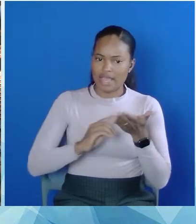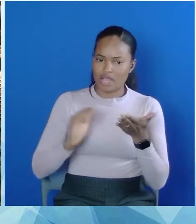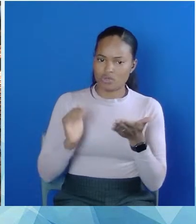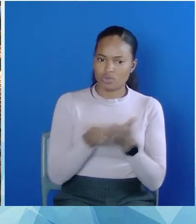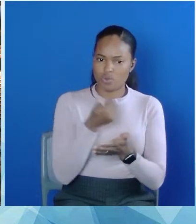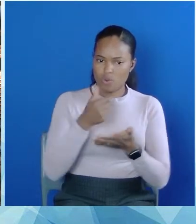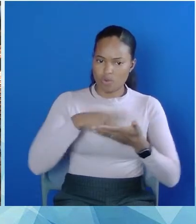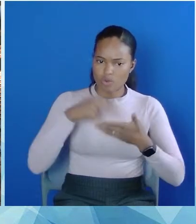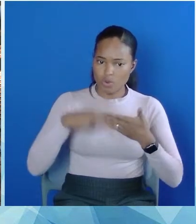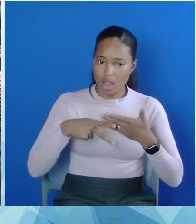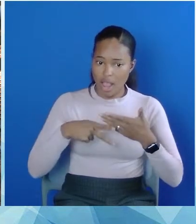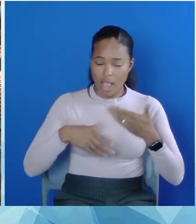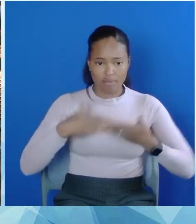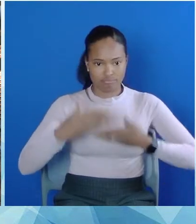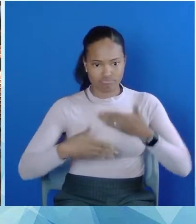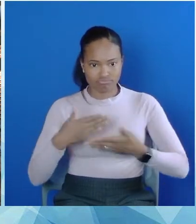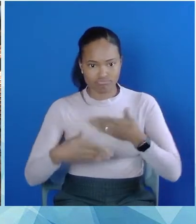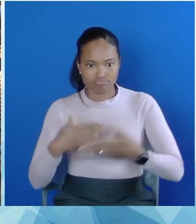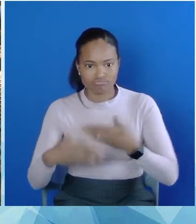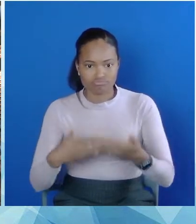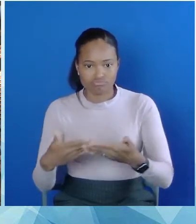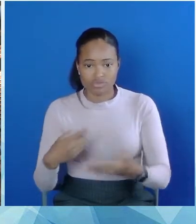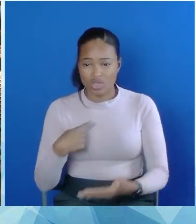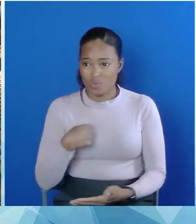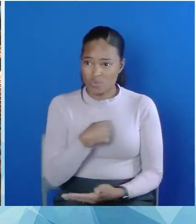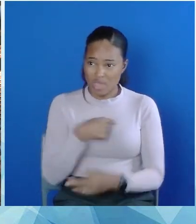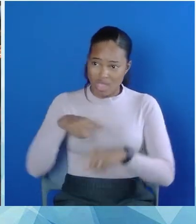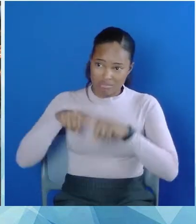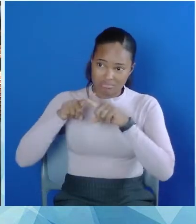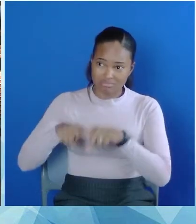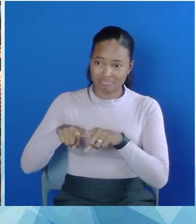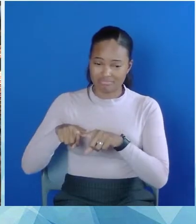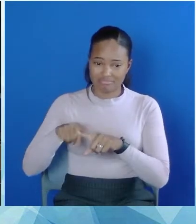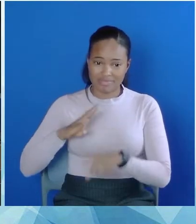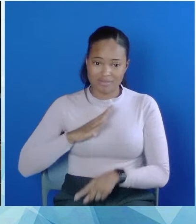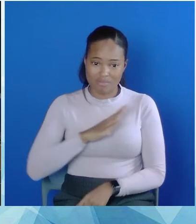forward. We rely on you for that. Thank you.